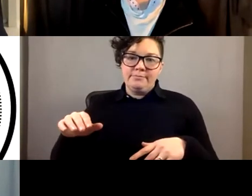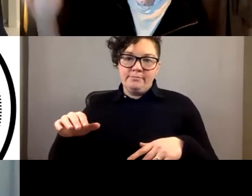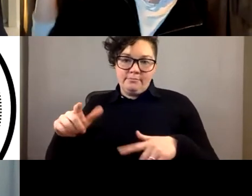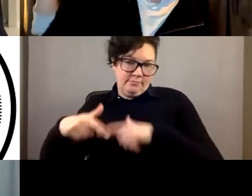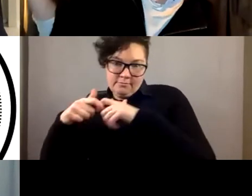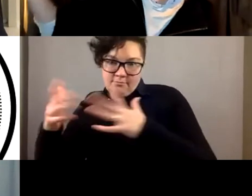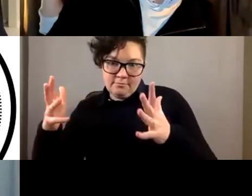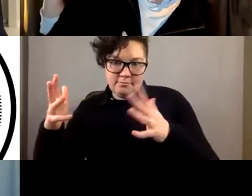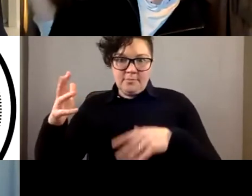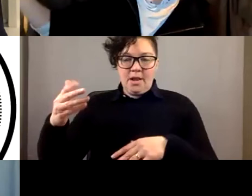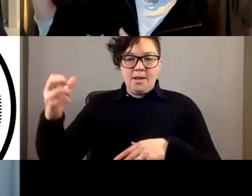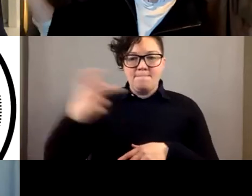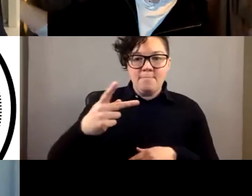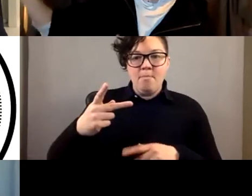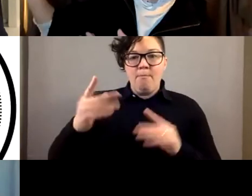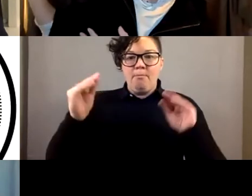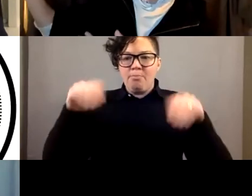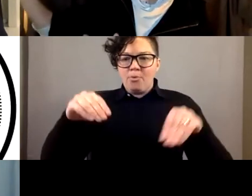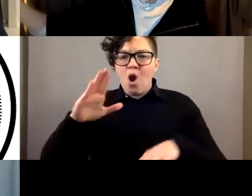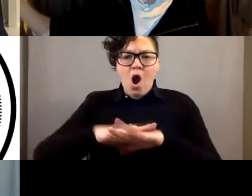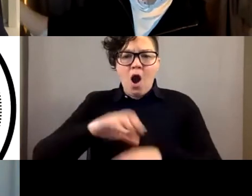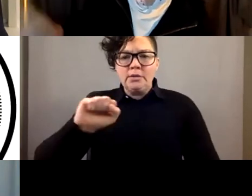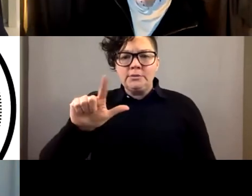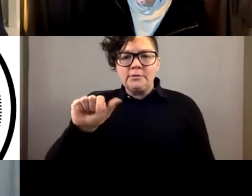gets offended and they immediately put it